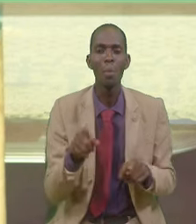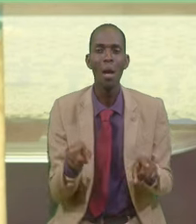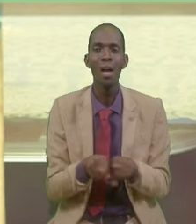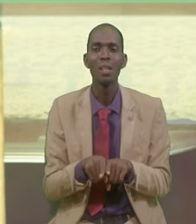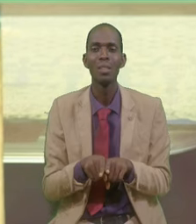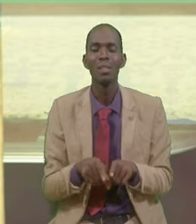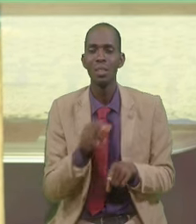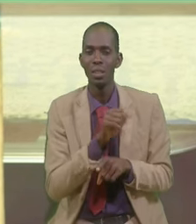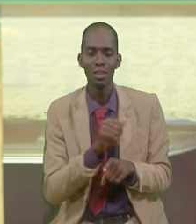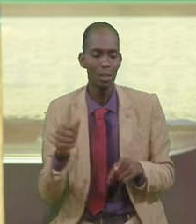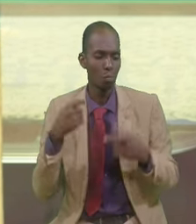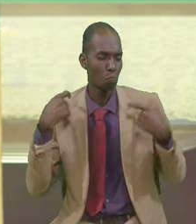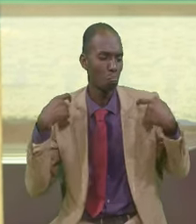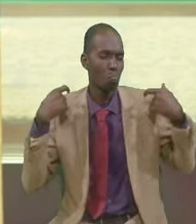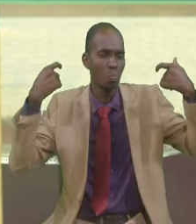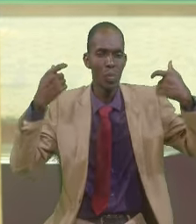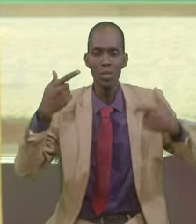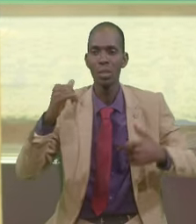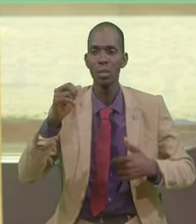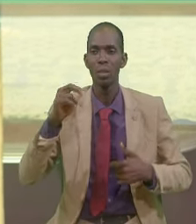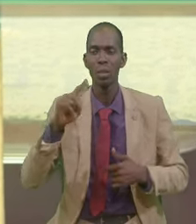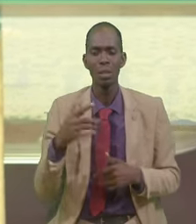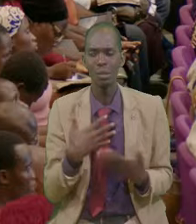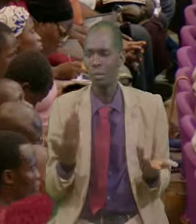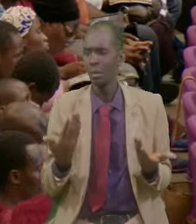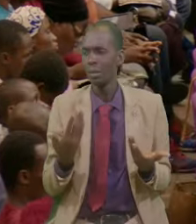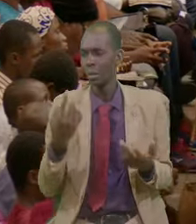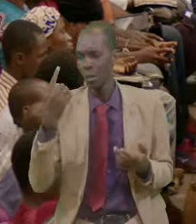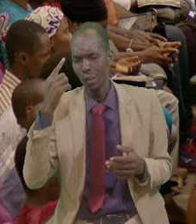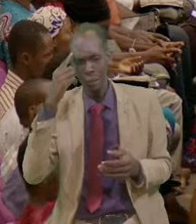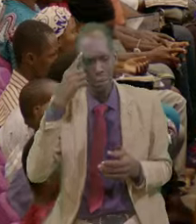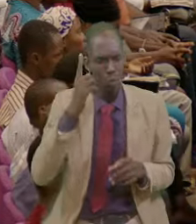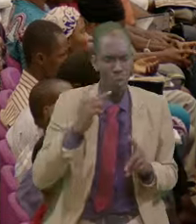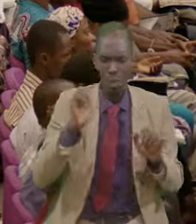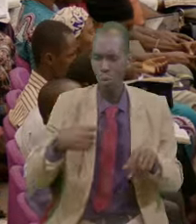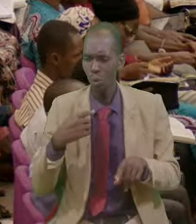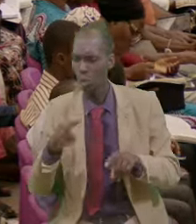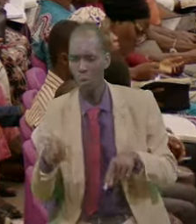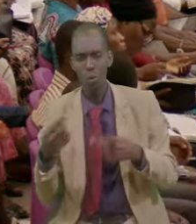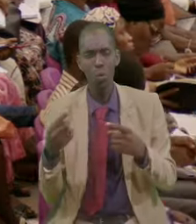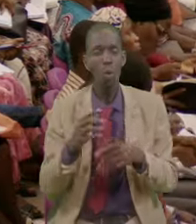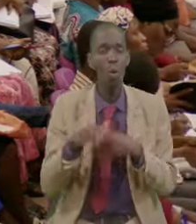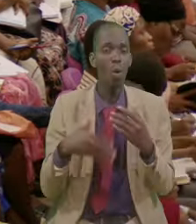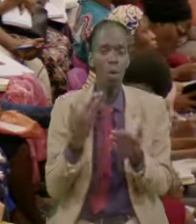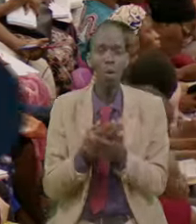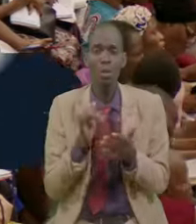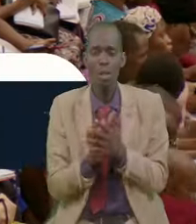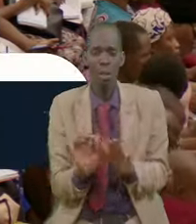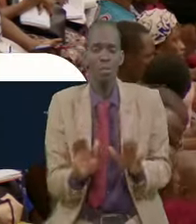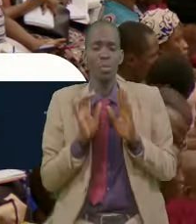as a giant. And it's like, where can we go? How far can we reach? All those terrors are taken away